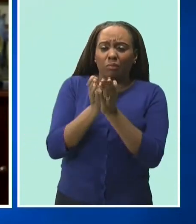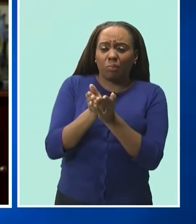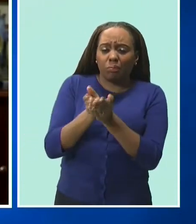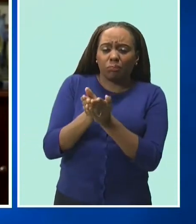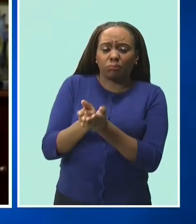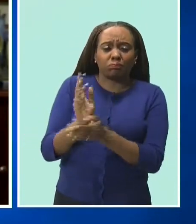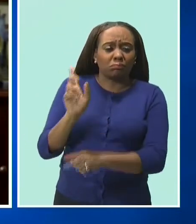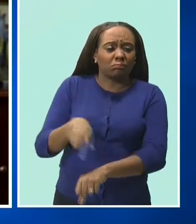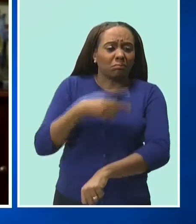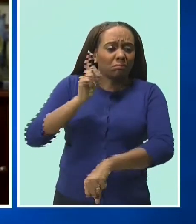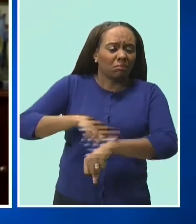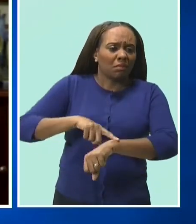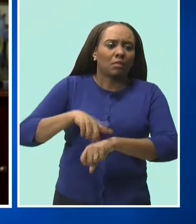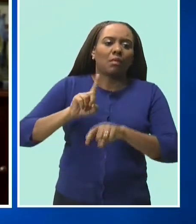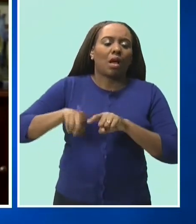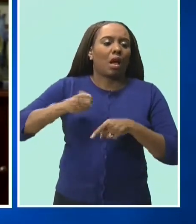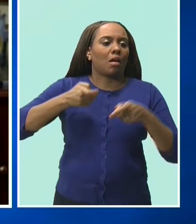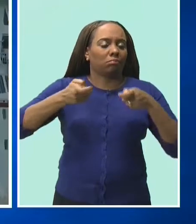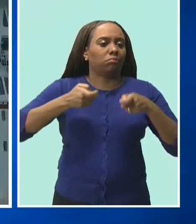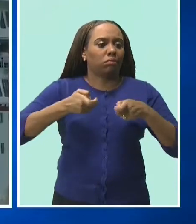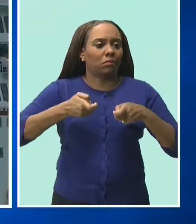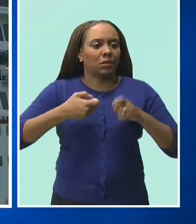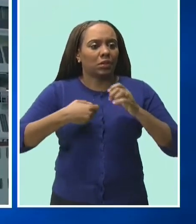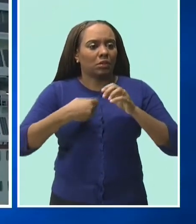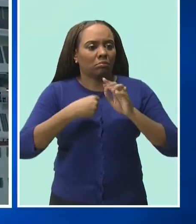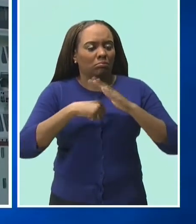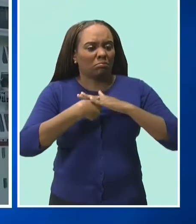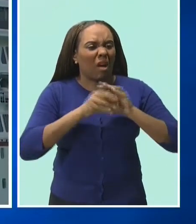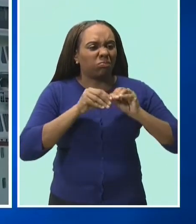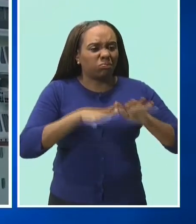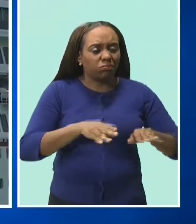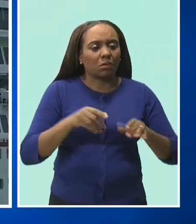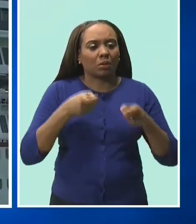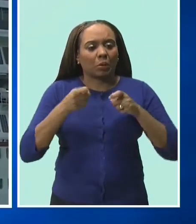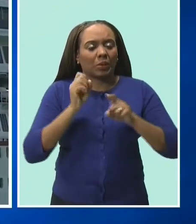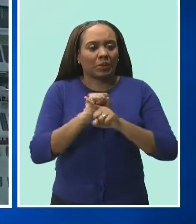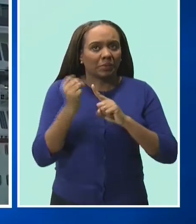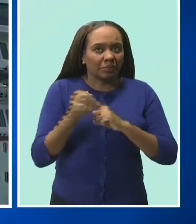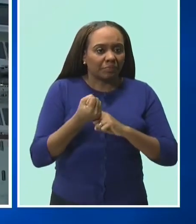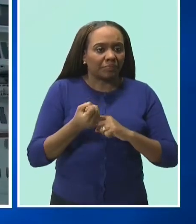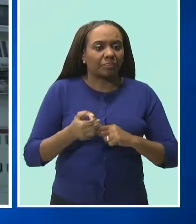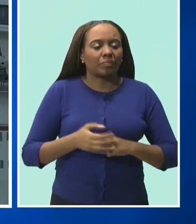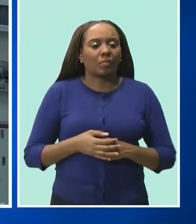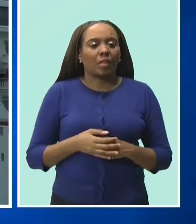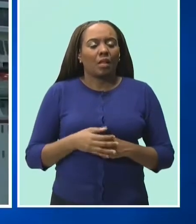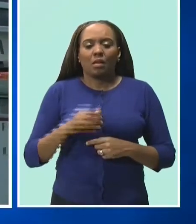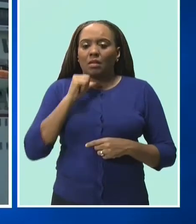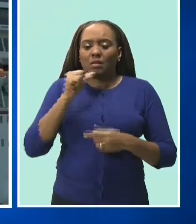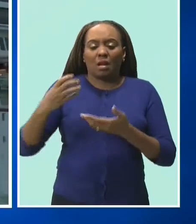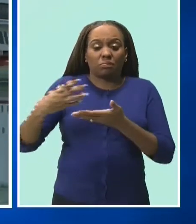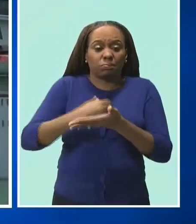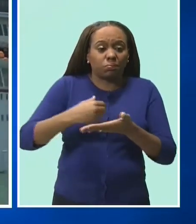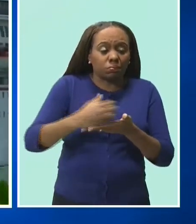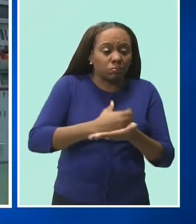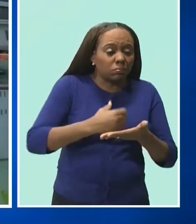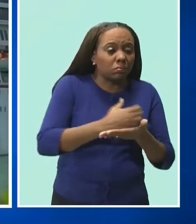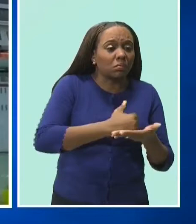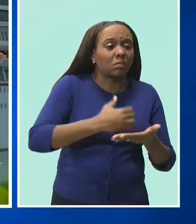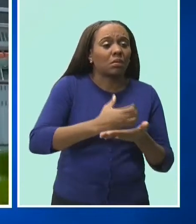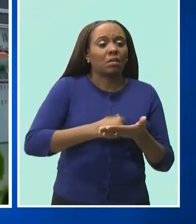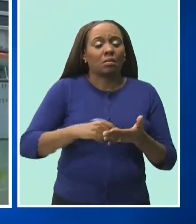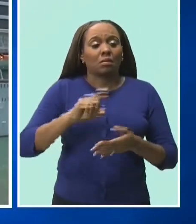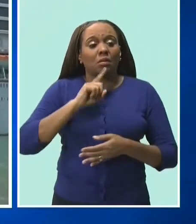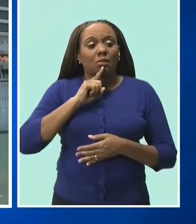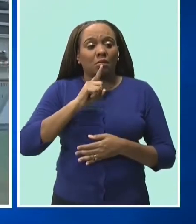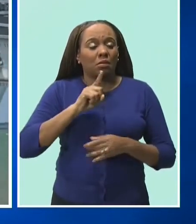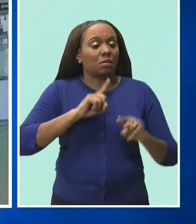it has to be done in a controlled manner. Gager says the town has seen a downturn in revenue and that alternative measures are going